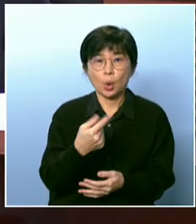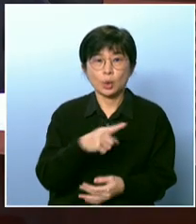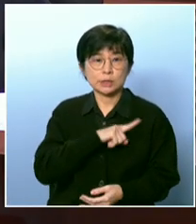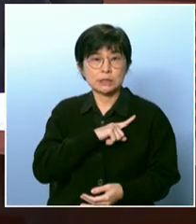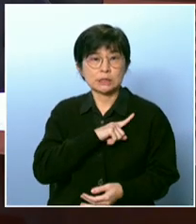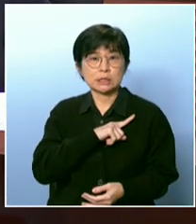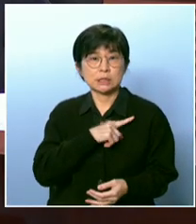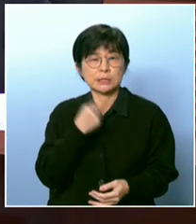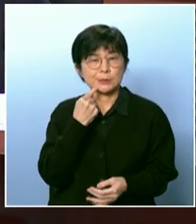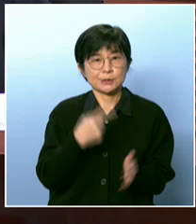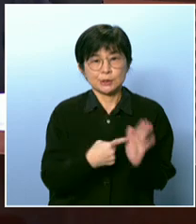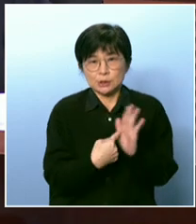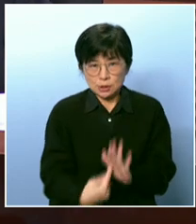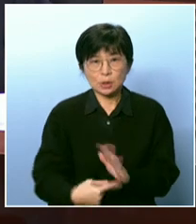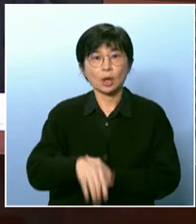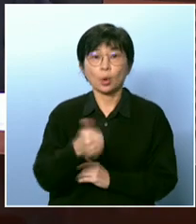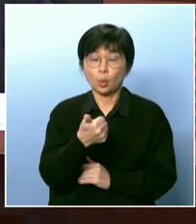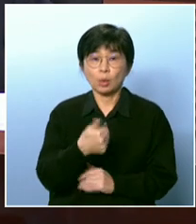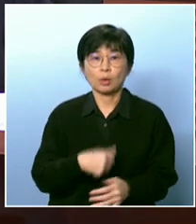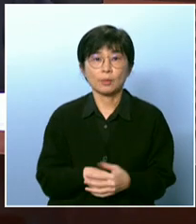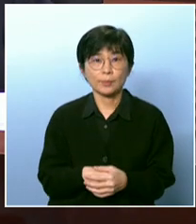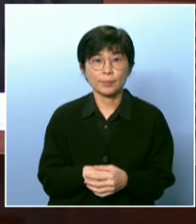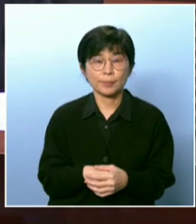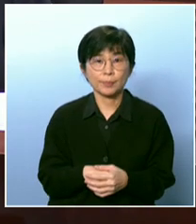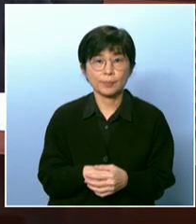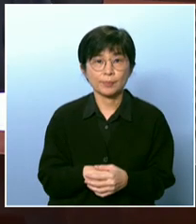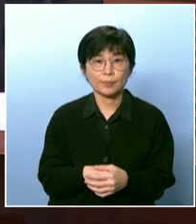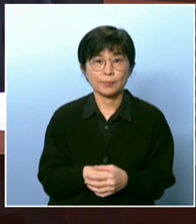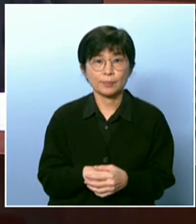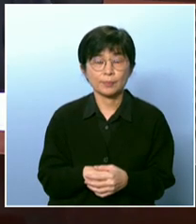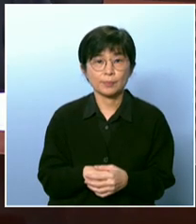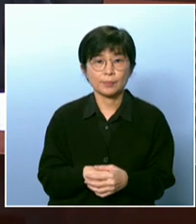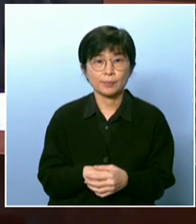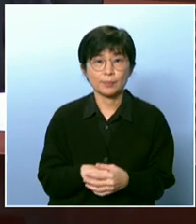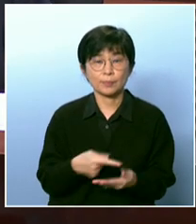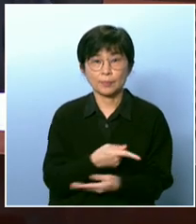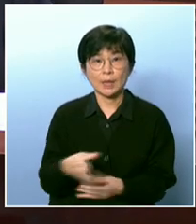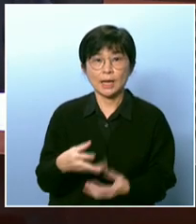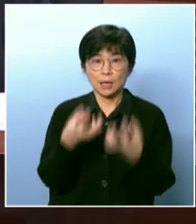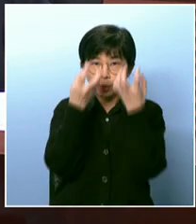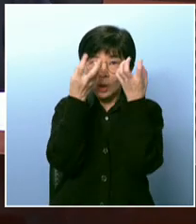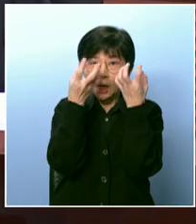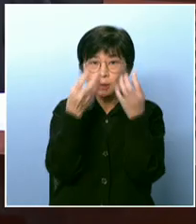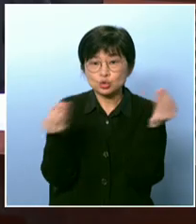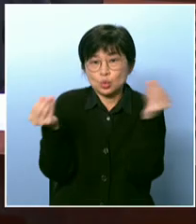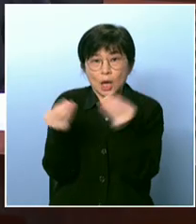out of poverty. If we have some examples, it would be good for a promotion.